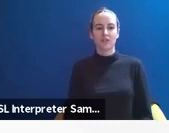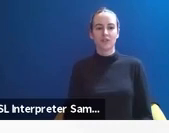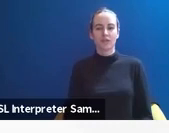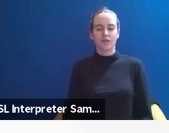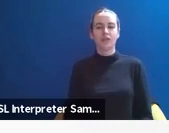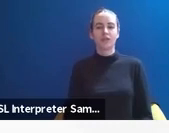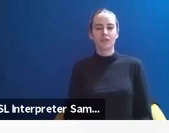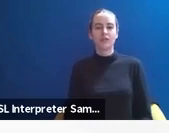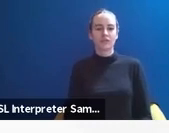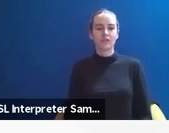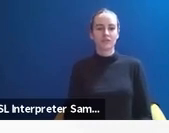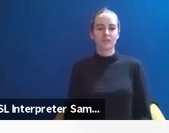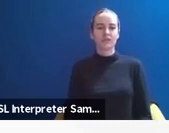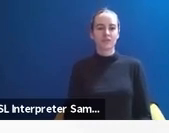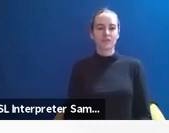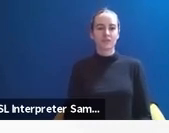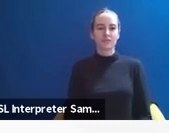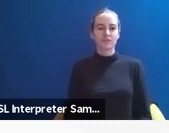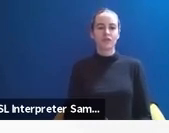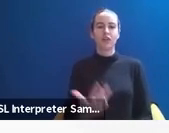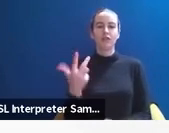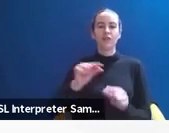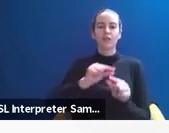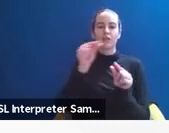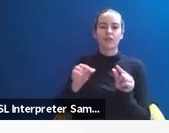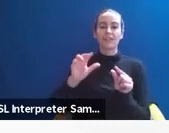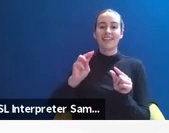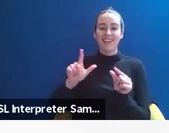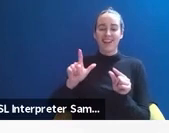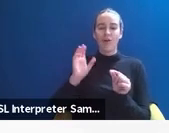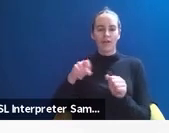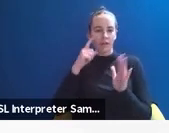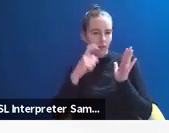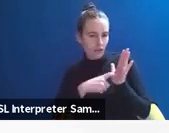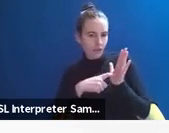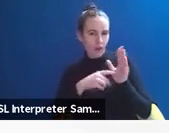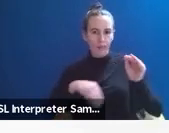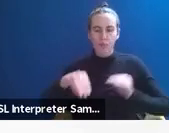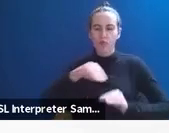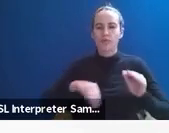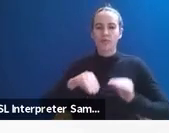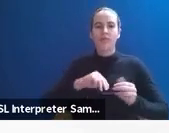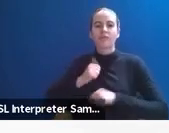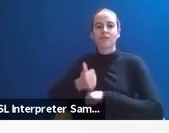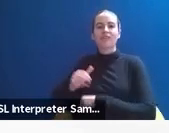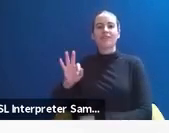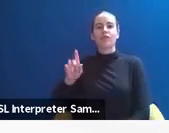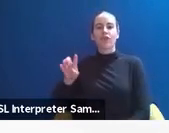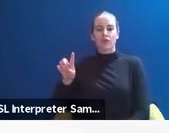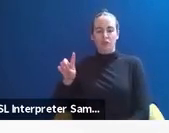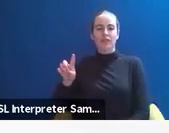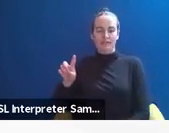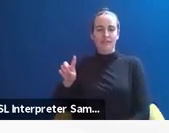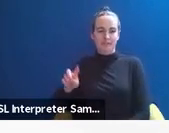Our three semicircular canals detect rotation and angular movement based on the fluid moving in the canals deflecting the